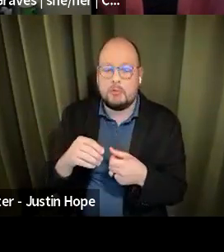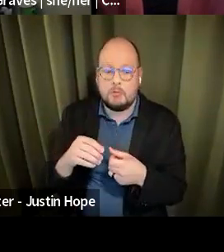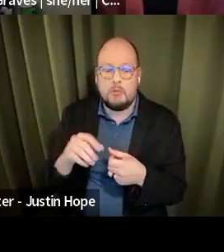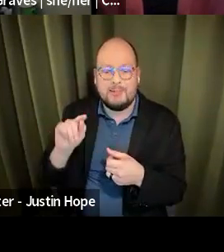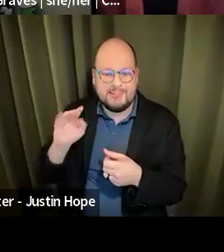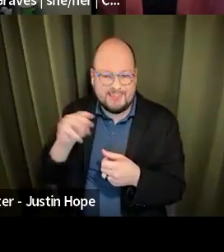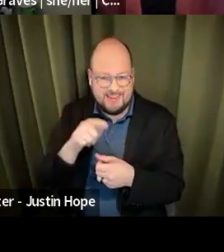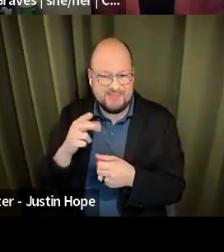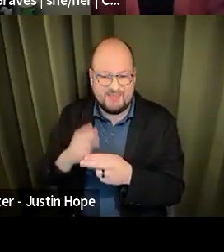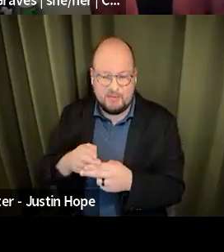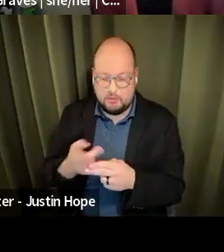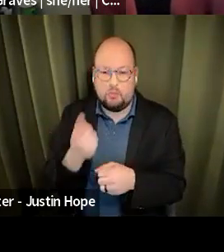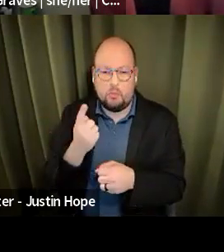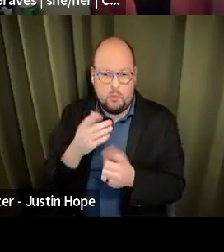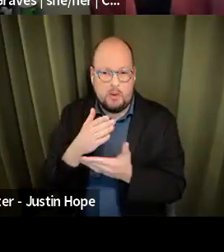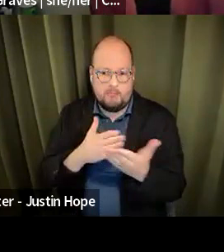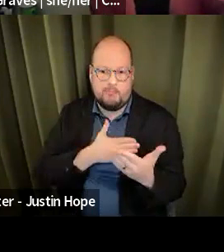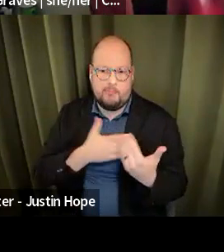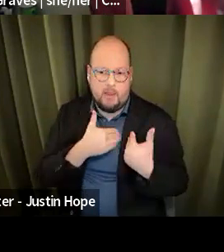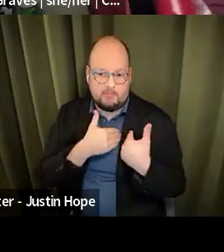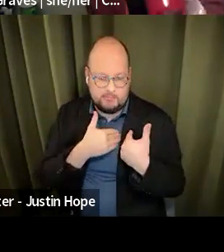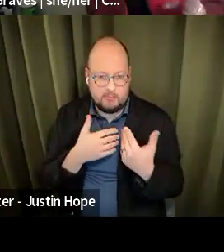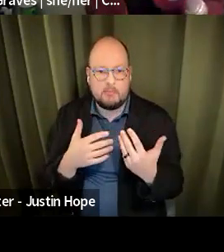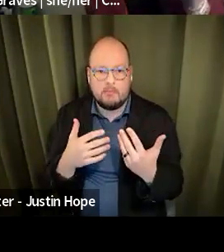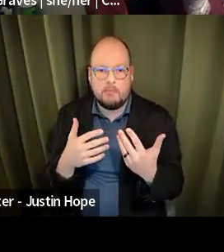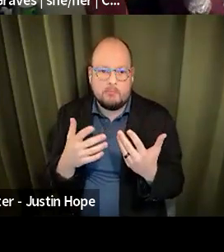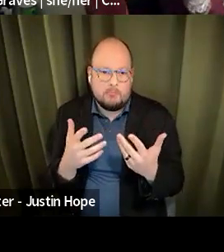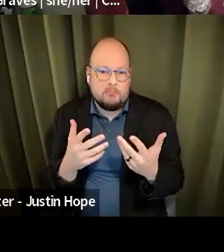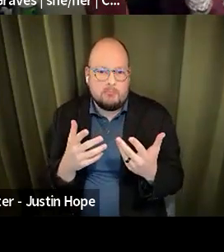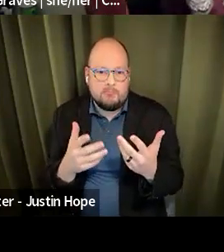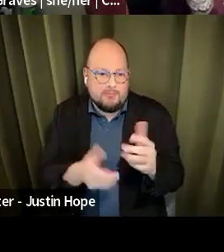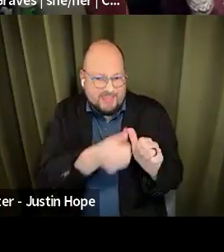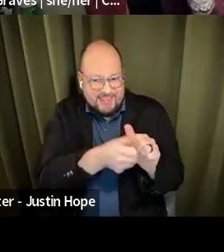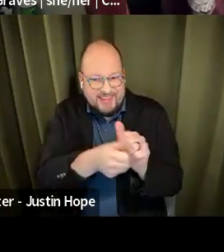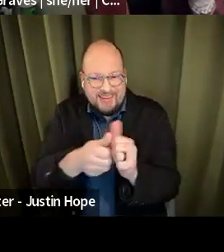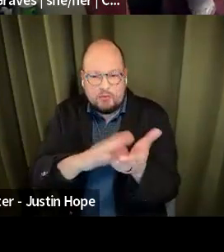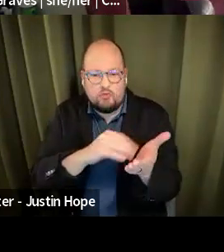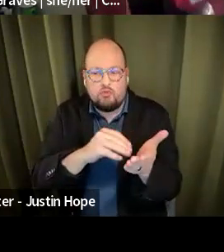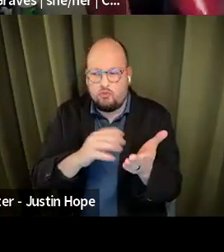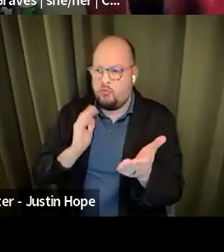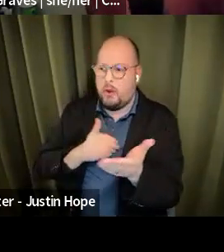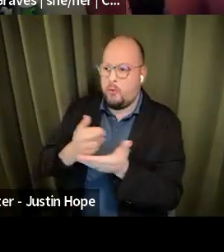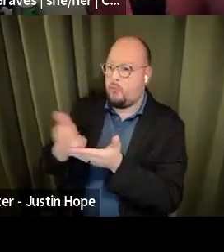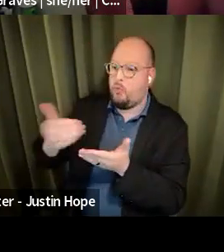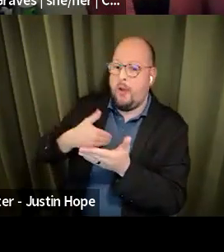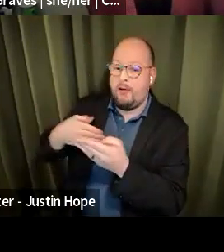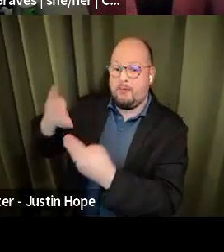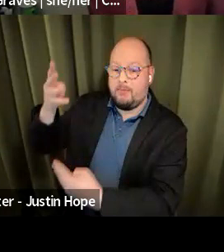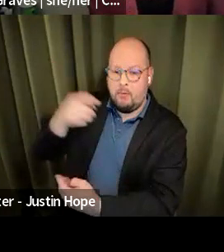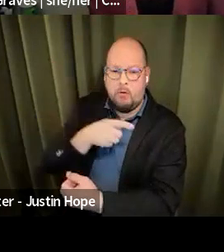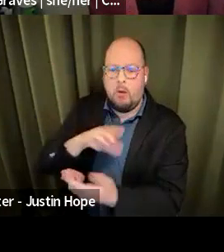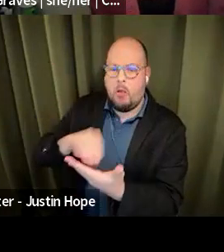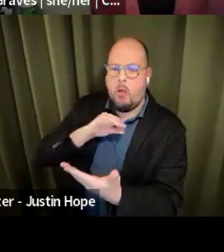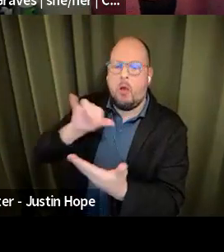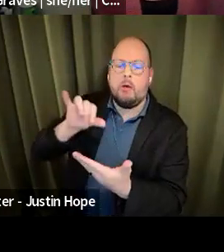umbrella, my responsibility. And everybody learns about those. You know, they learn about what resources we have. And that also sets the tone and the